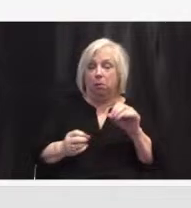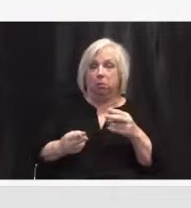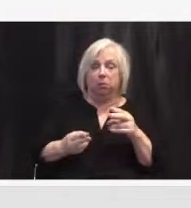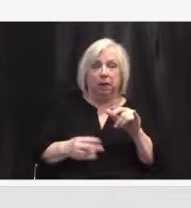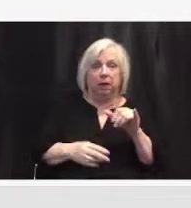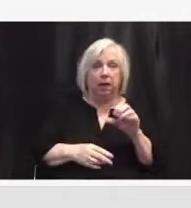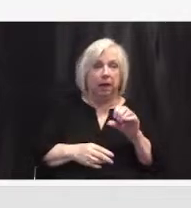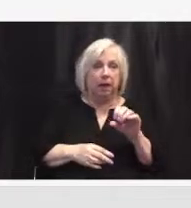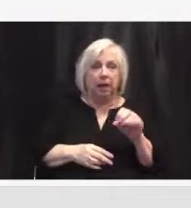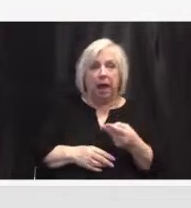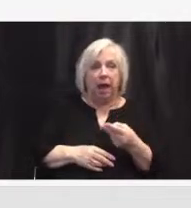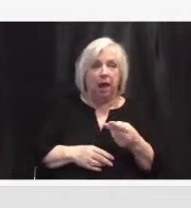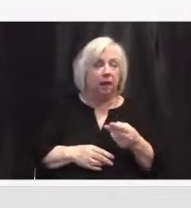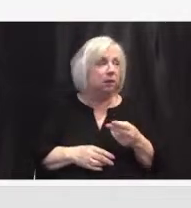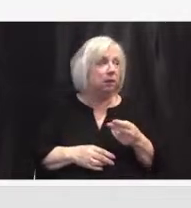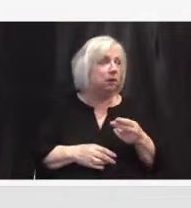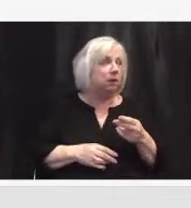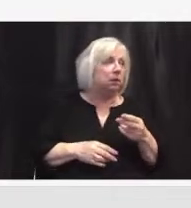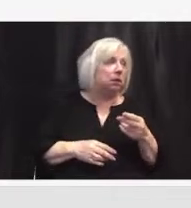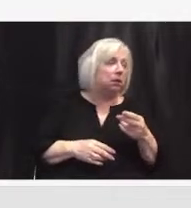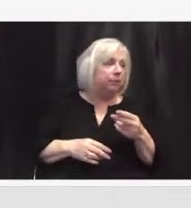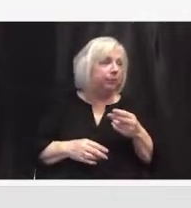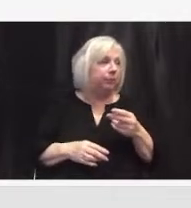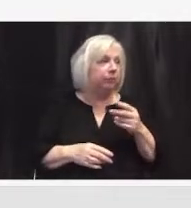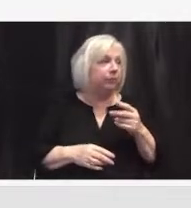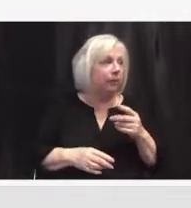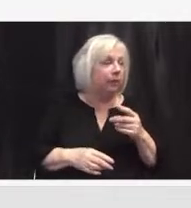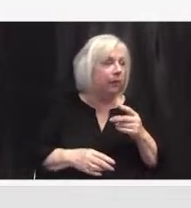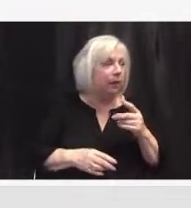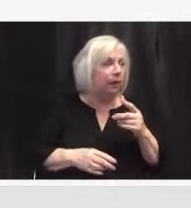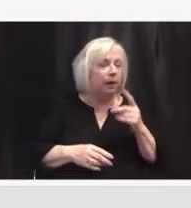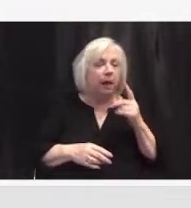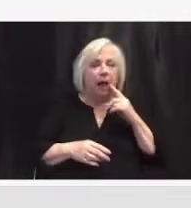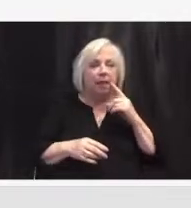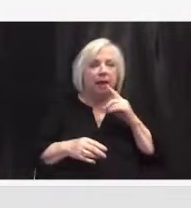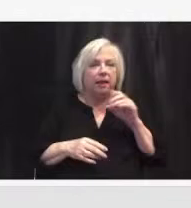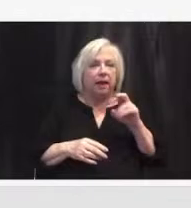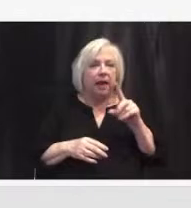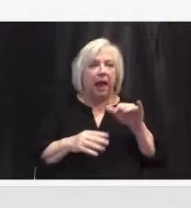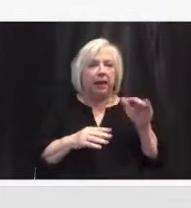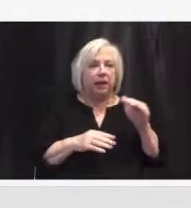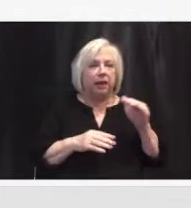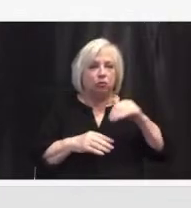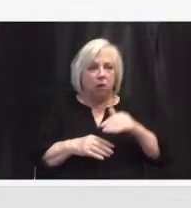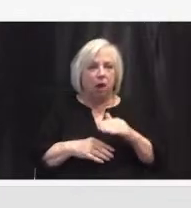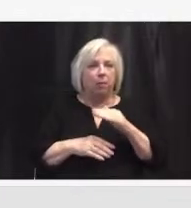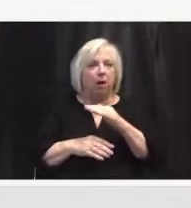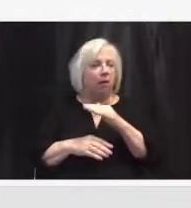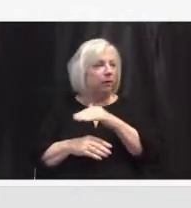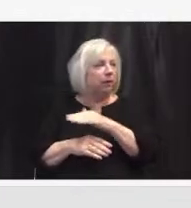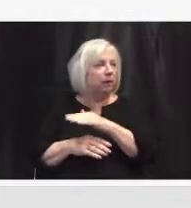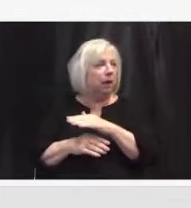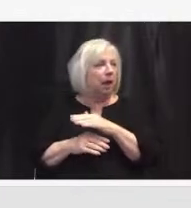and I think it's, there are drop-offs in the alley that happen, and